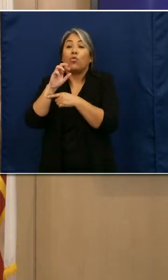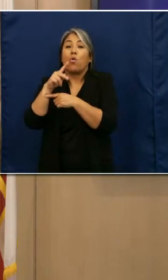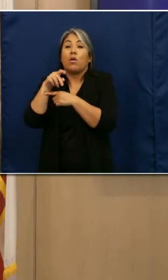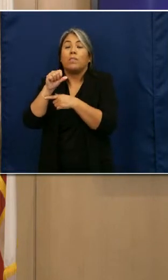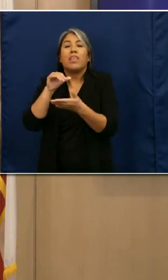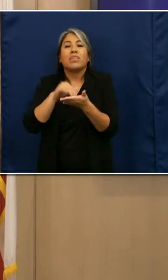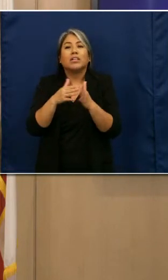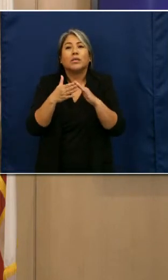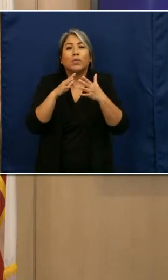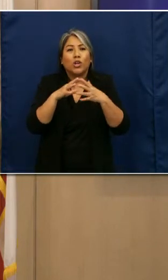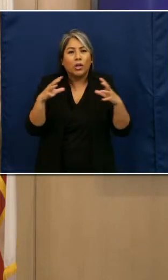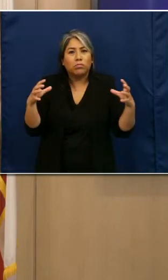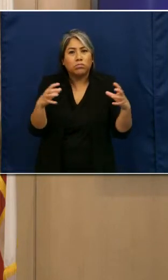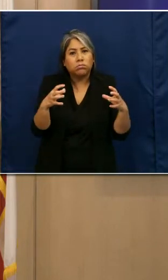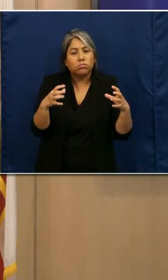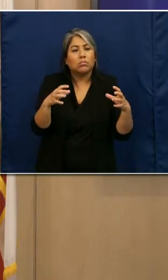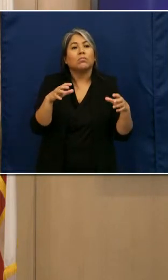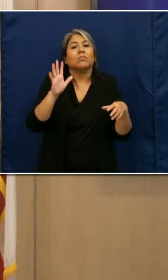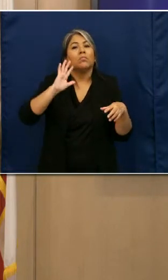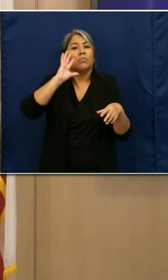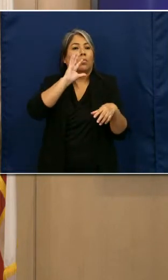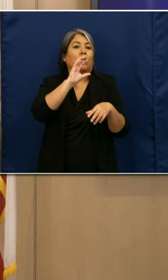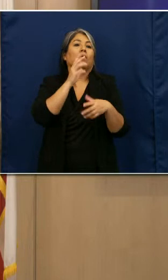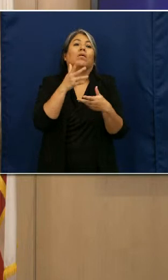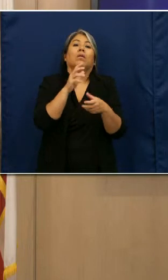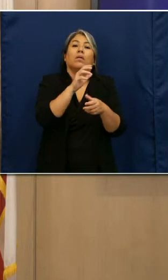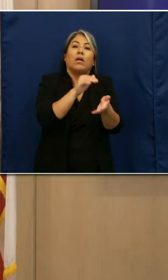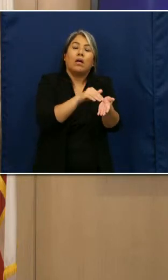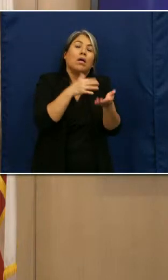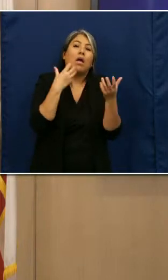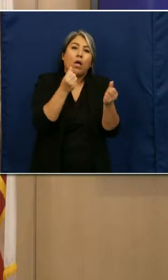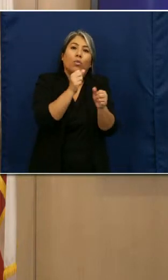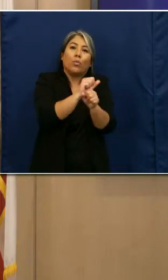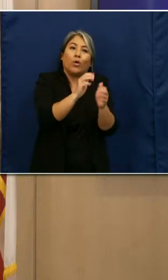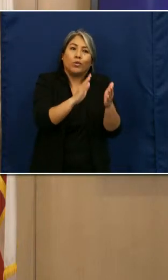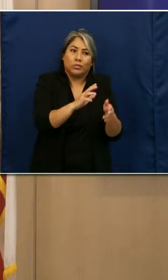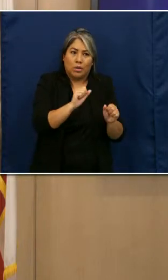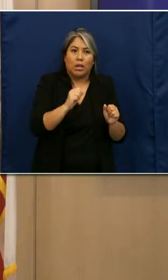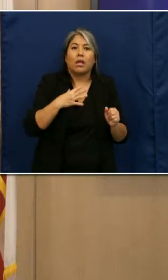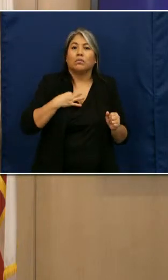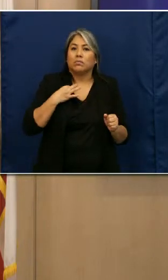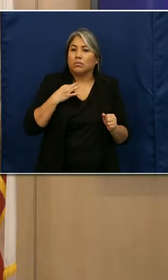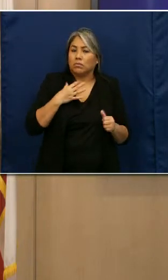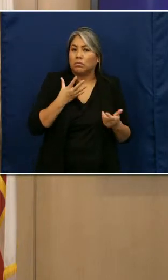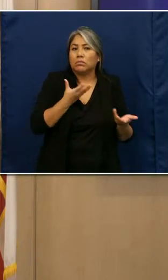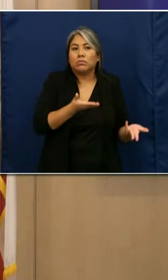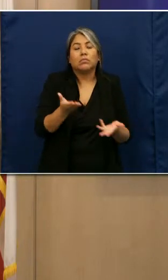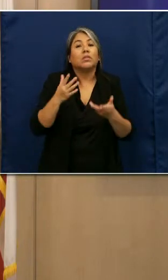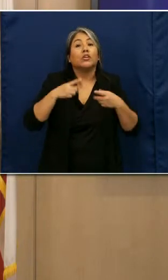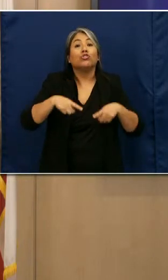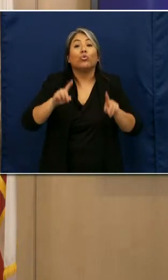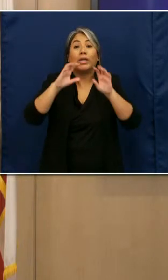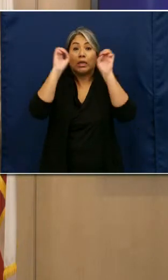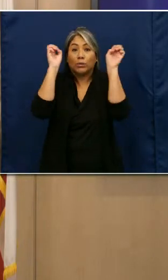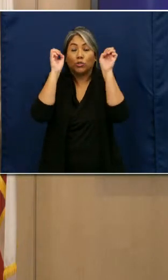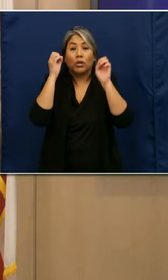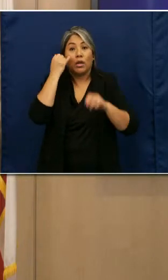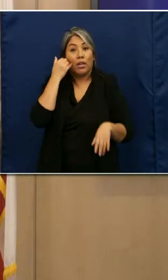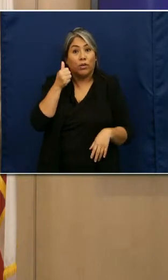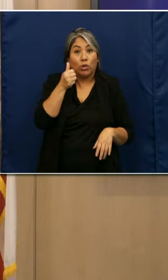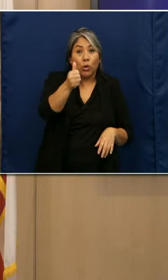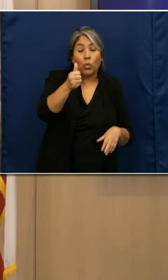local medical and health workers who can serve as volunteers during a local health emergency. If you